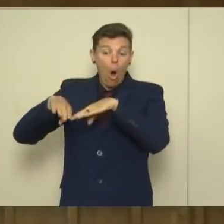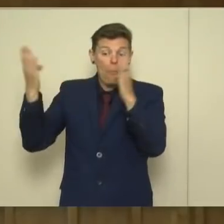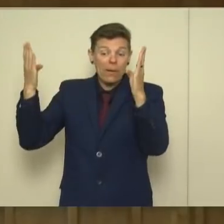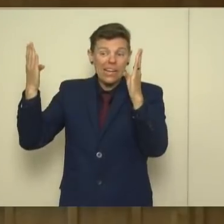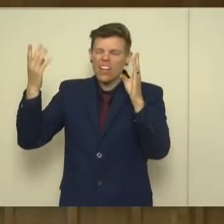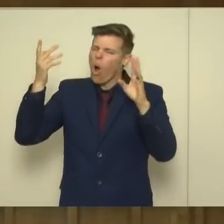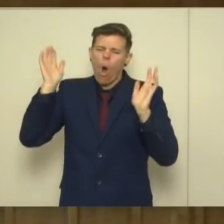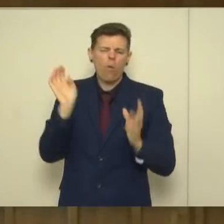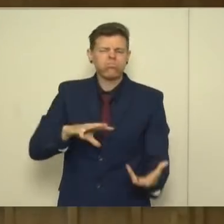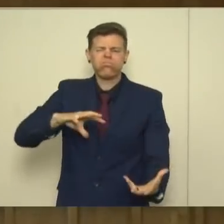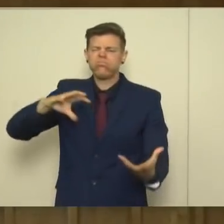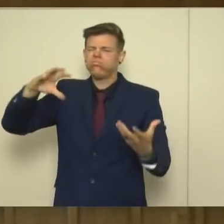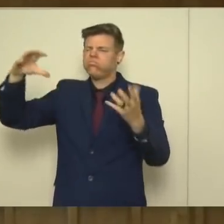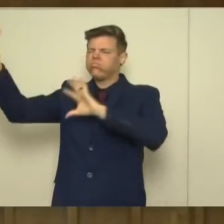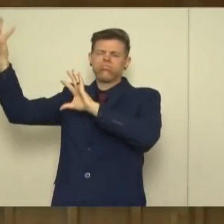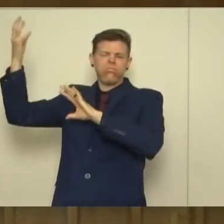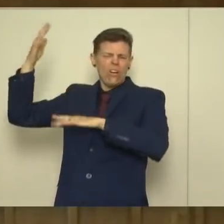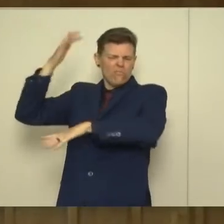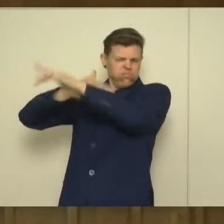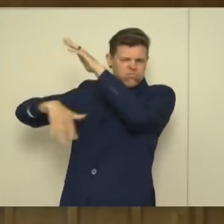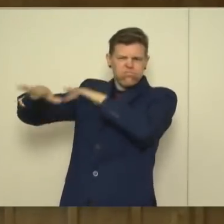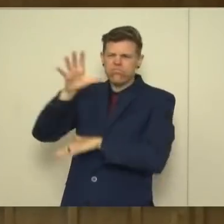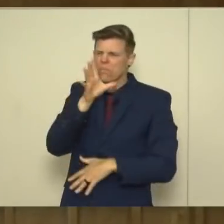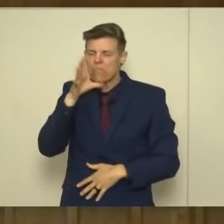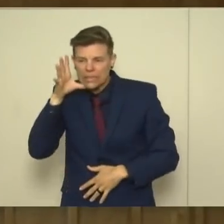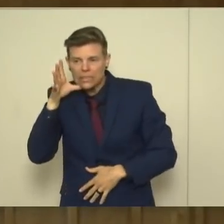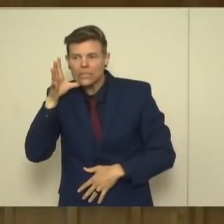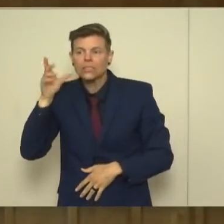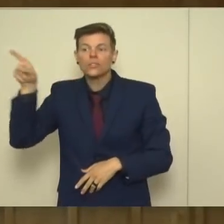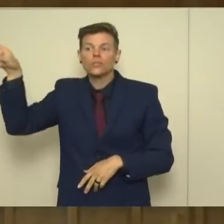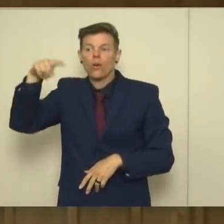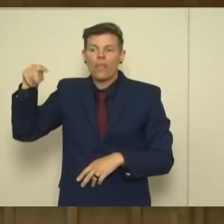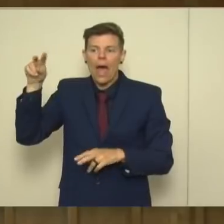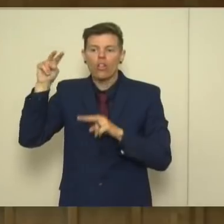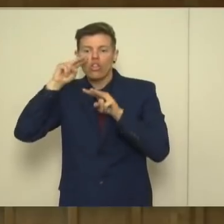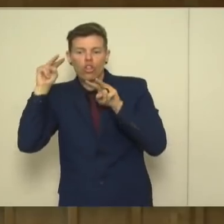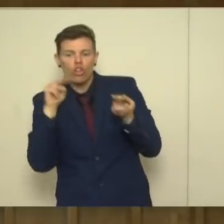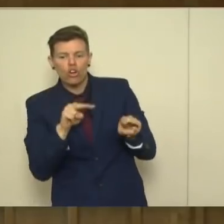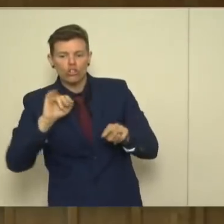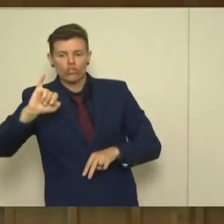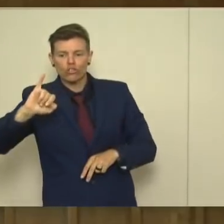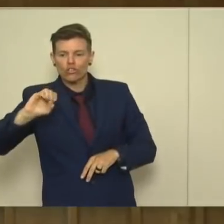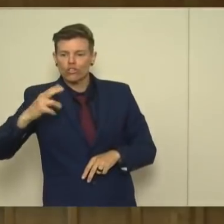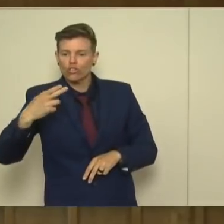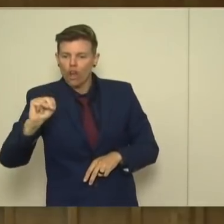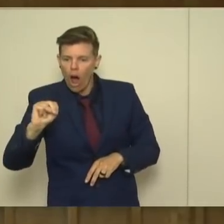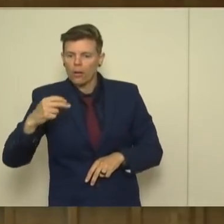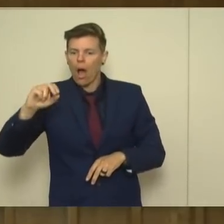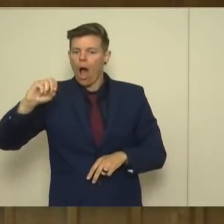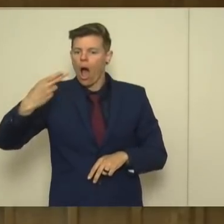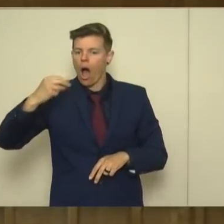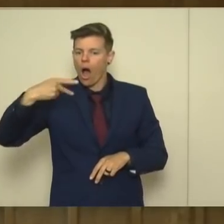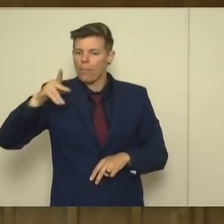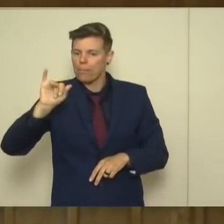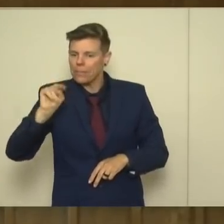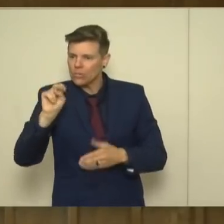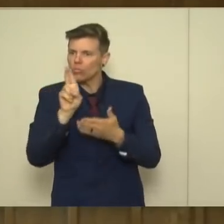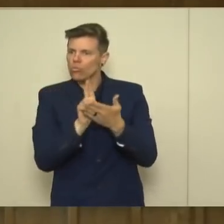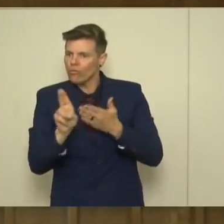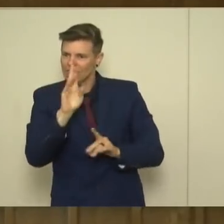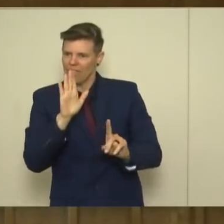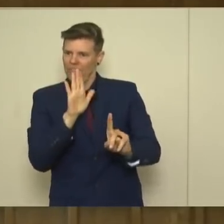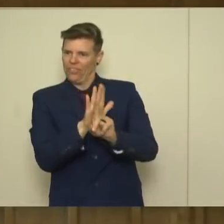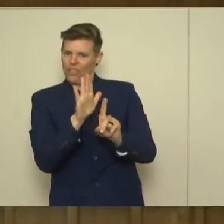go to COVID exit strategy or Johns Hopkins website and look at two numbers. One is the 7-day rolling average of cases per